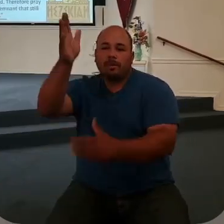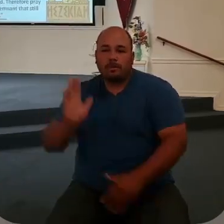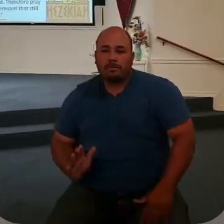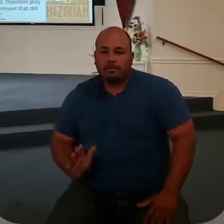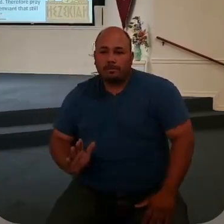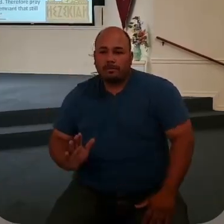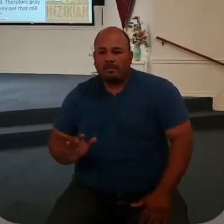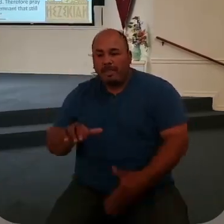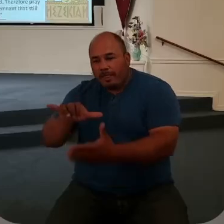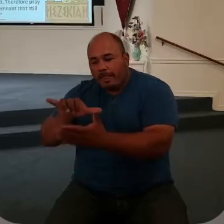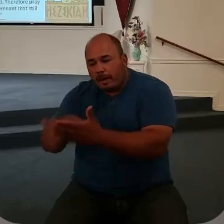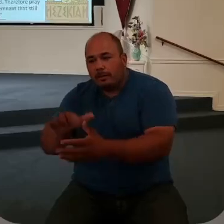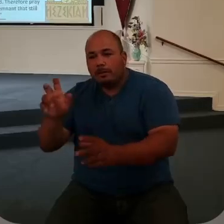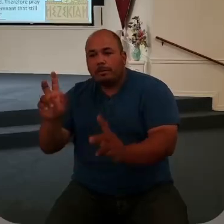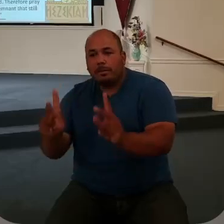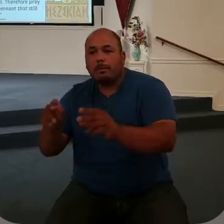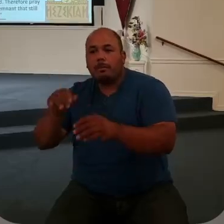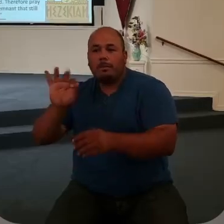do.